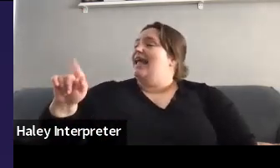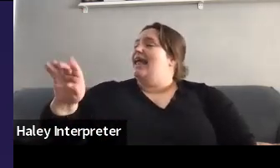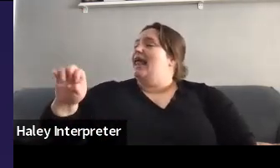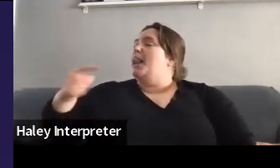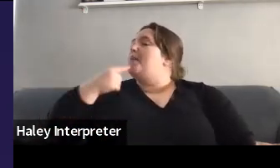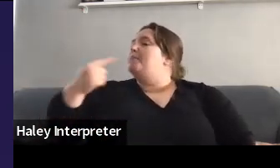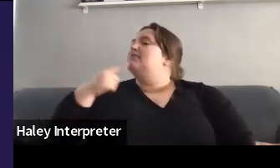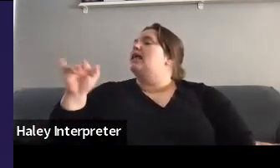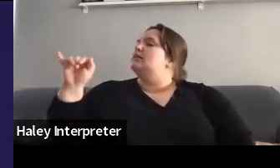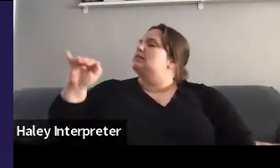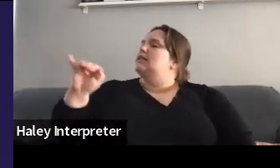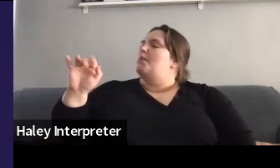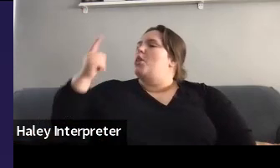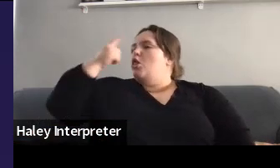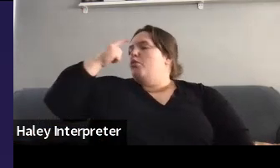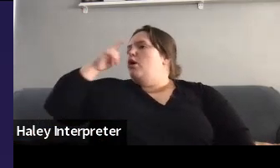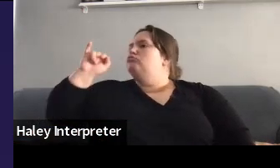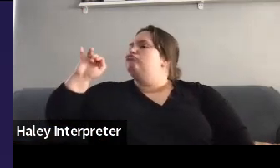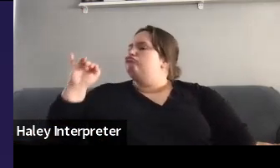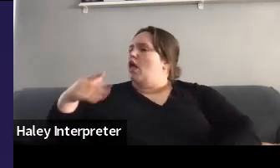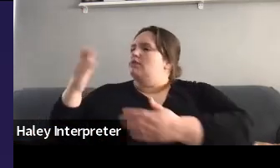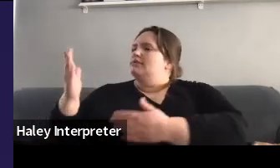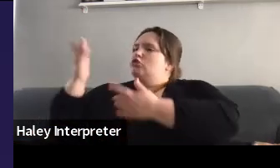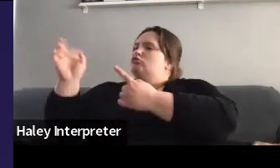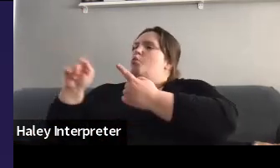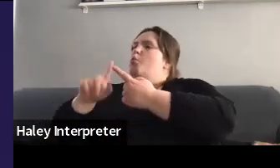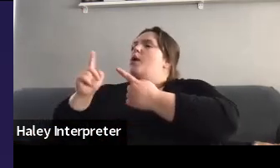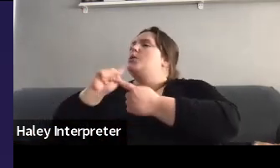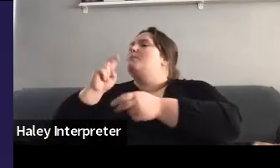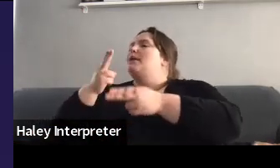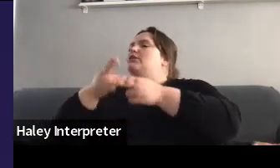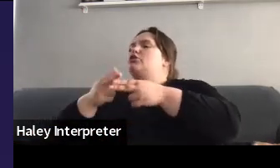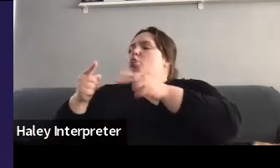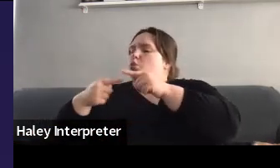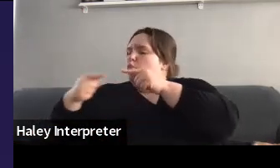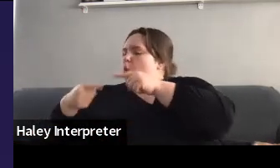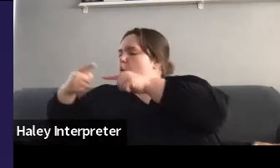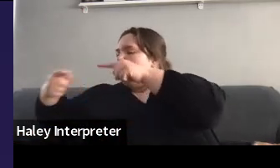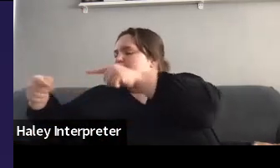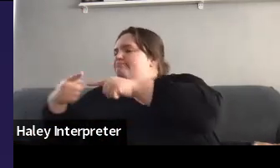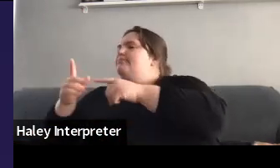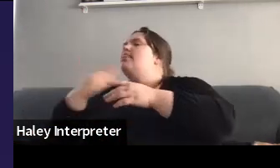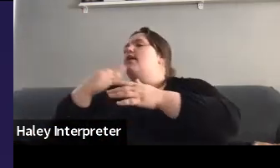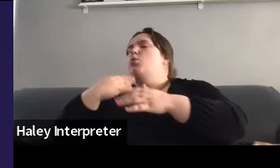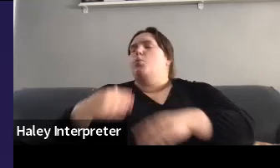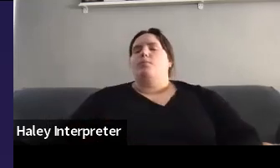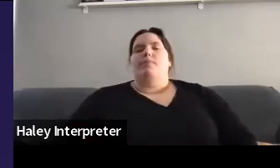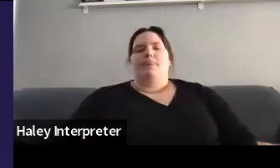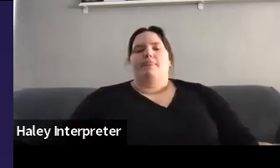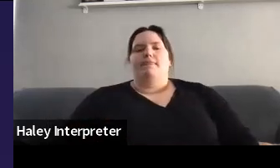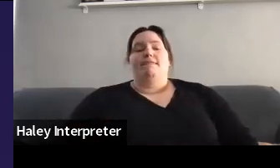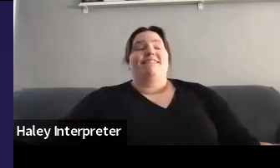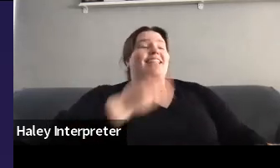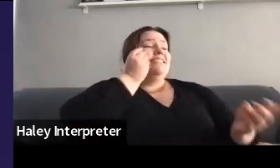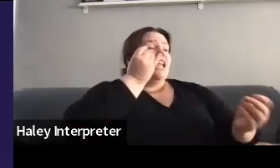a similar thought to that suggestion when you mentioned the rolling containers. Thank you. Mm-hmm. I'll let you know if I